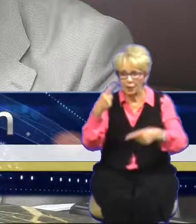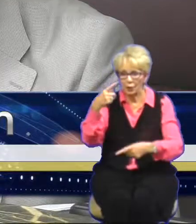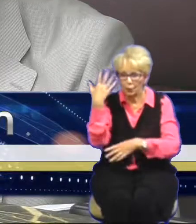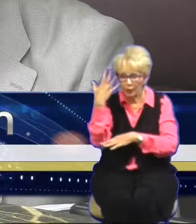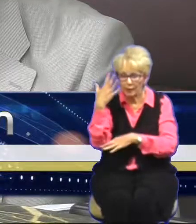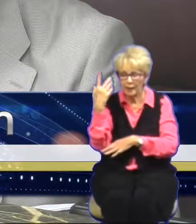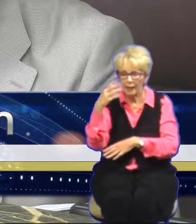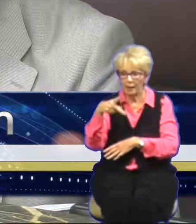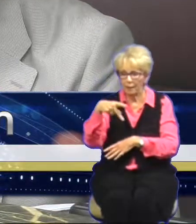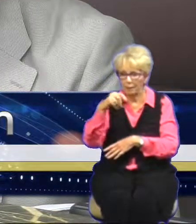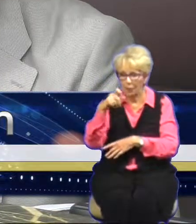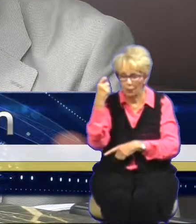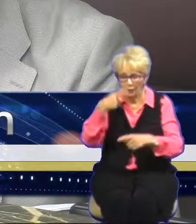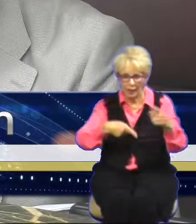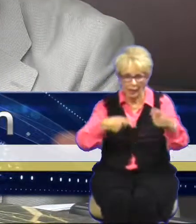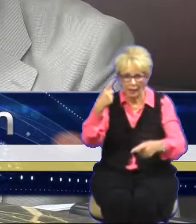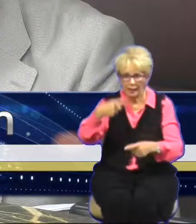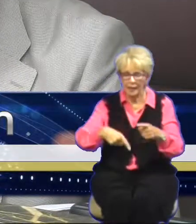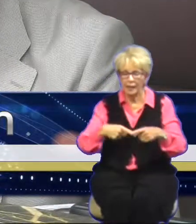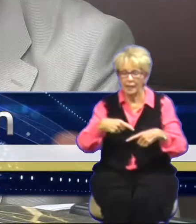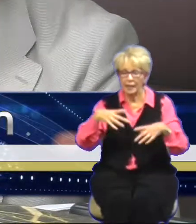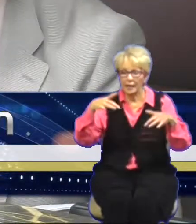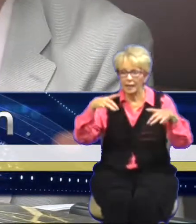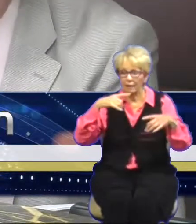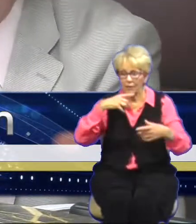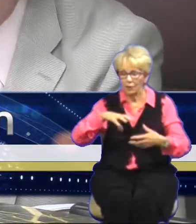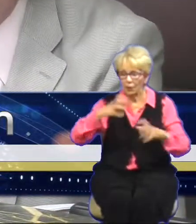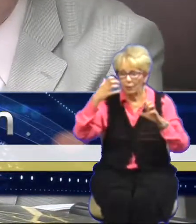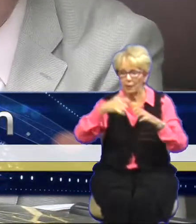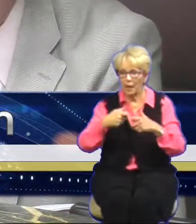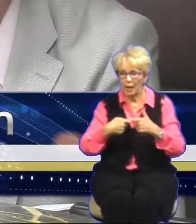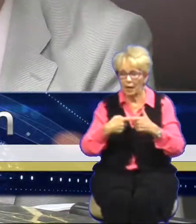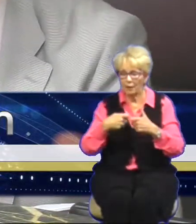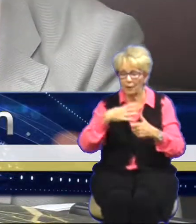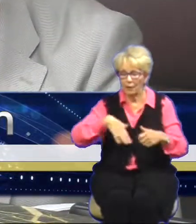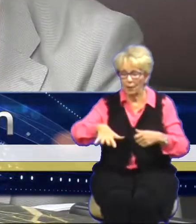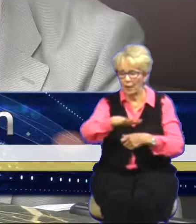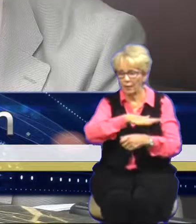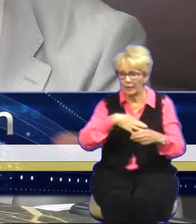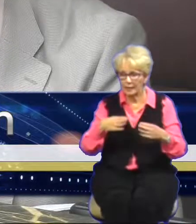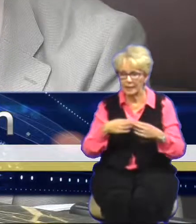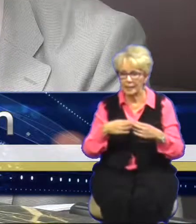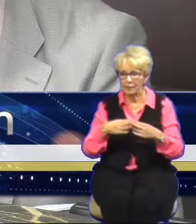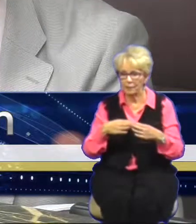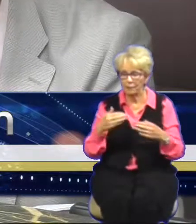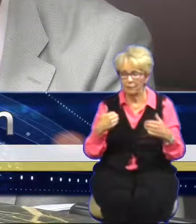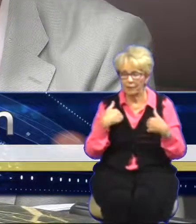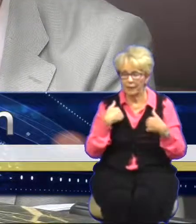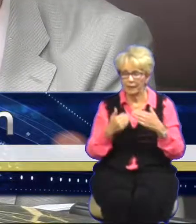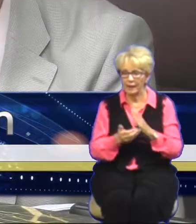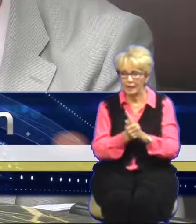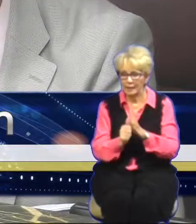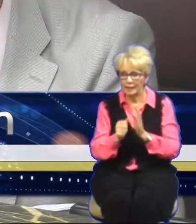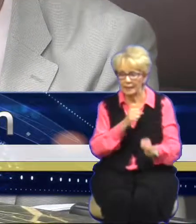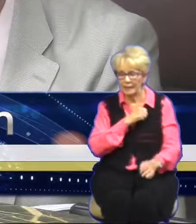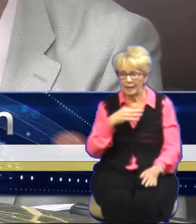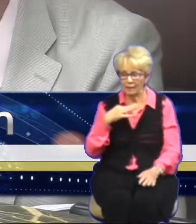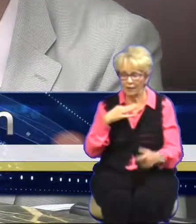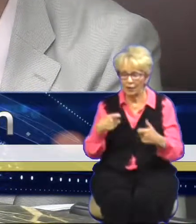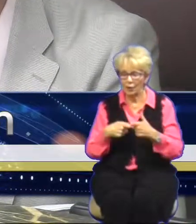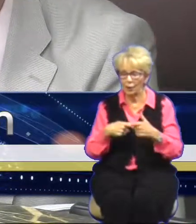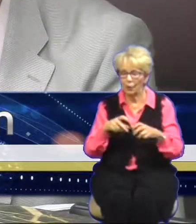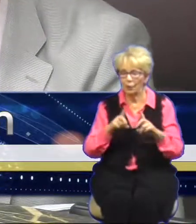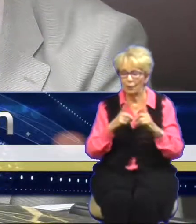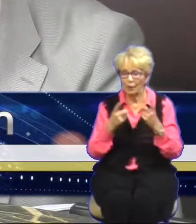etc., and caused widespread disruption of electric power throughout the city. And whereas the skilled staff of the city's electric